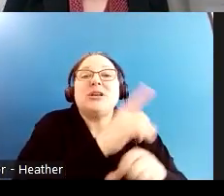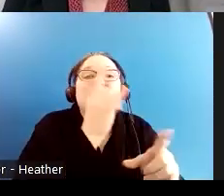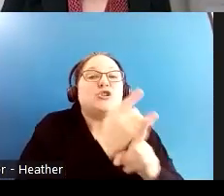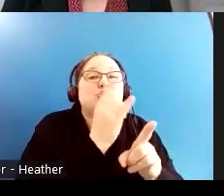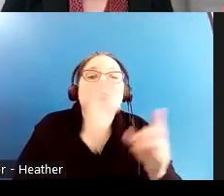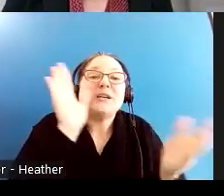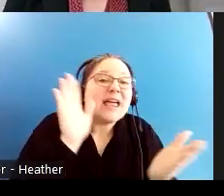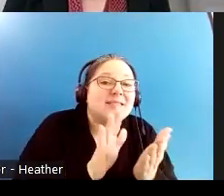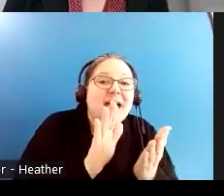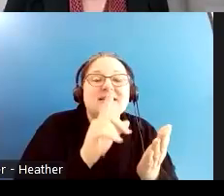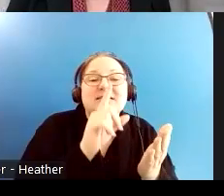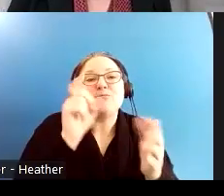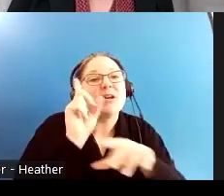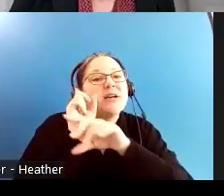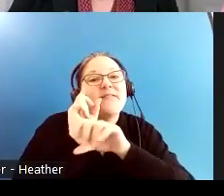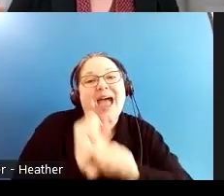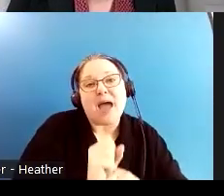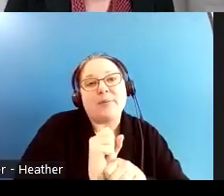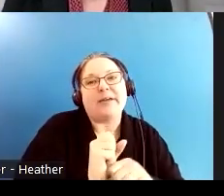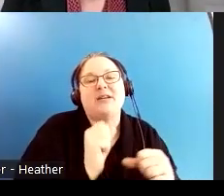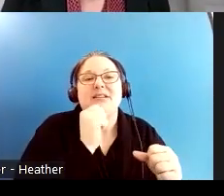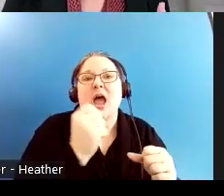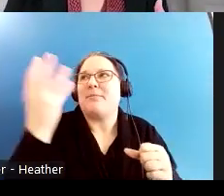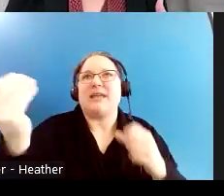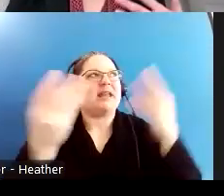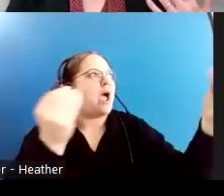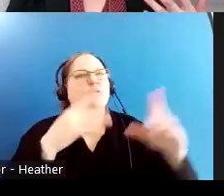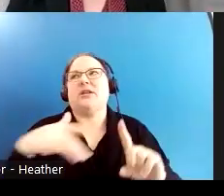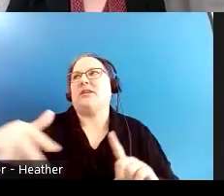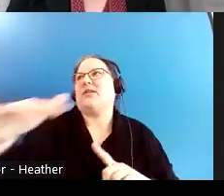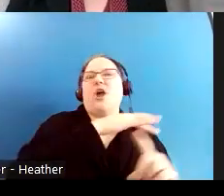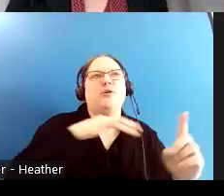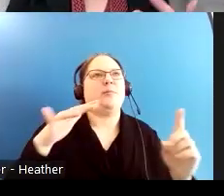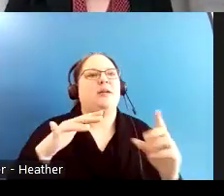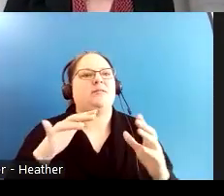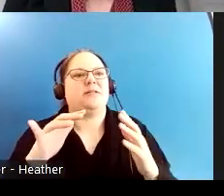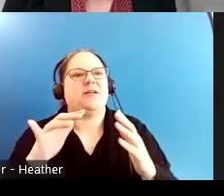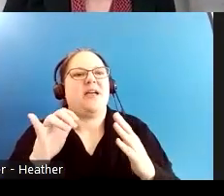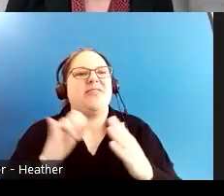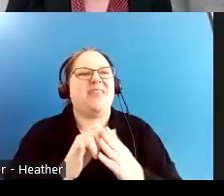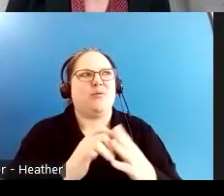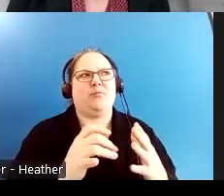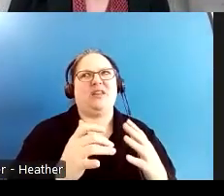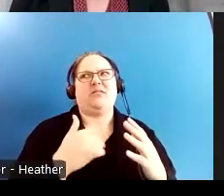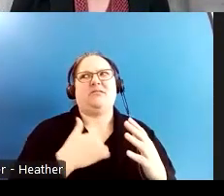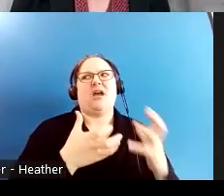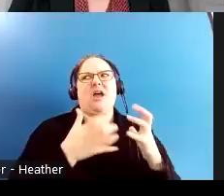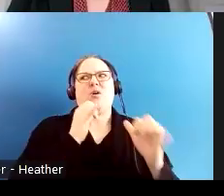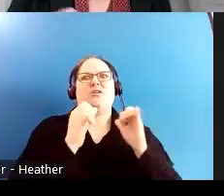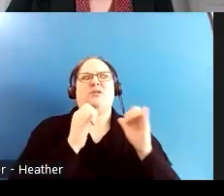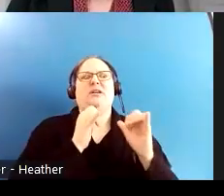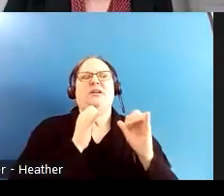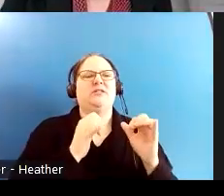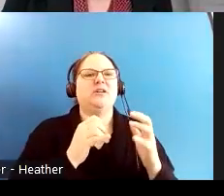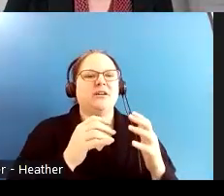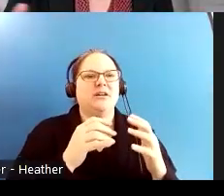the happenstance of being in an apartment, not being in an environment that was kind of forcing him to want to drink all the time, and the other